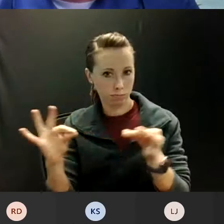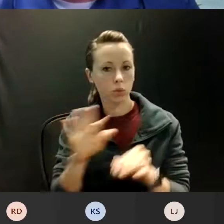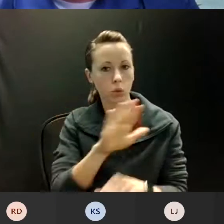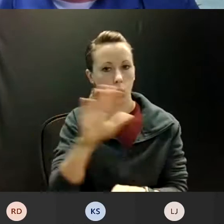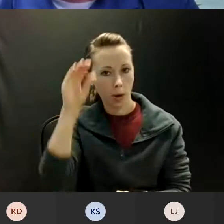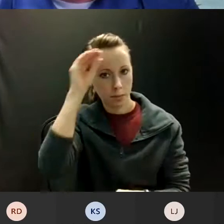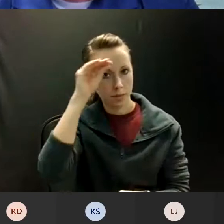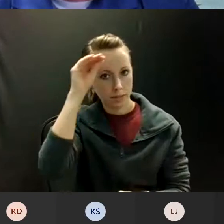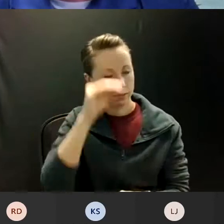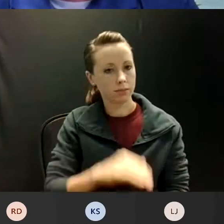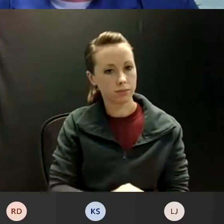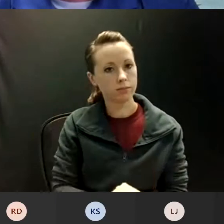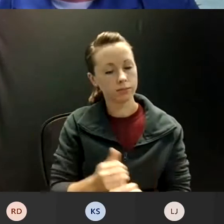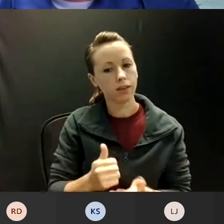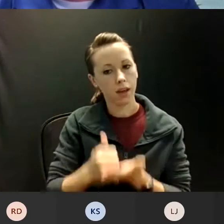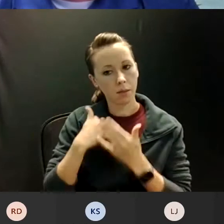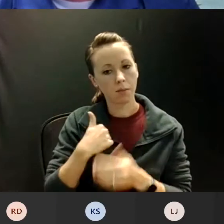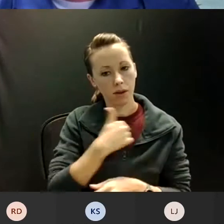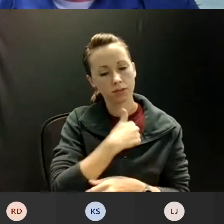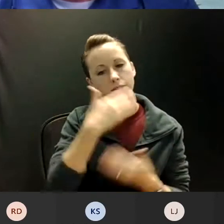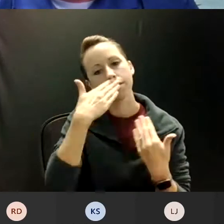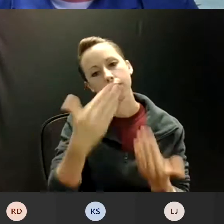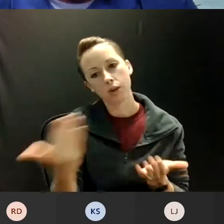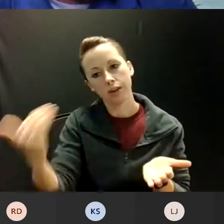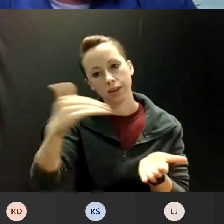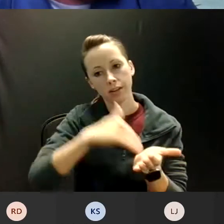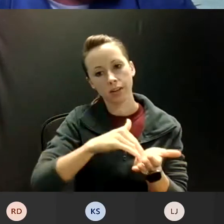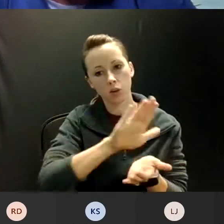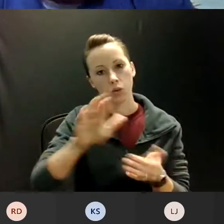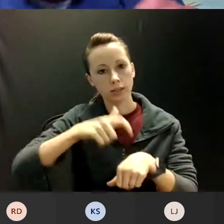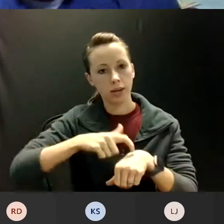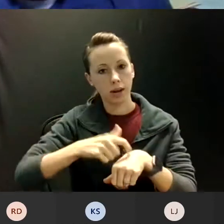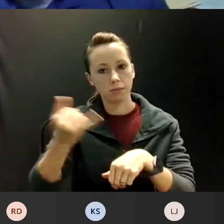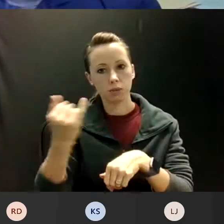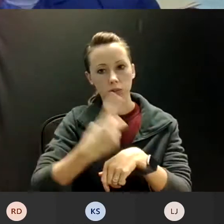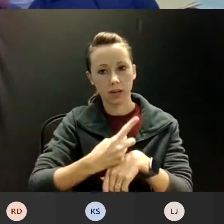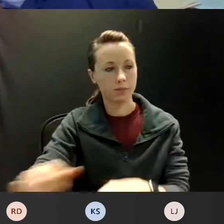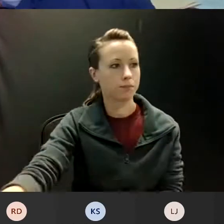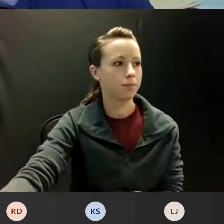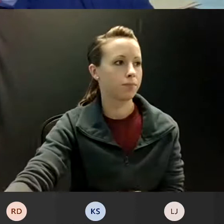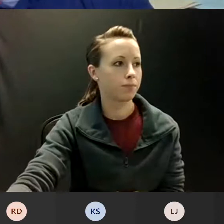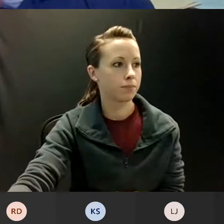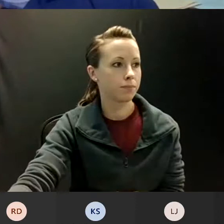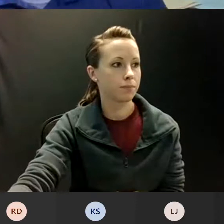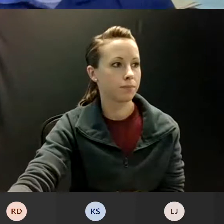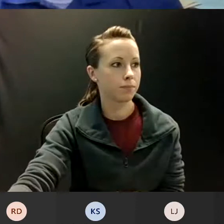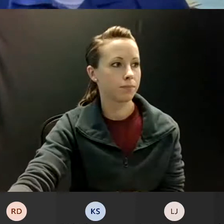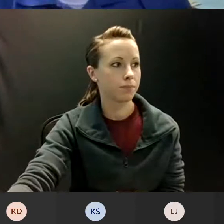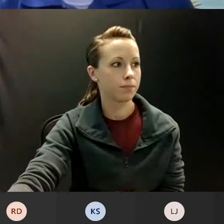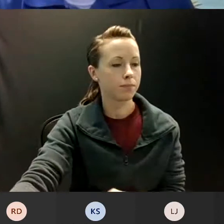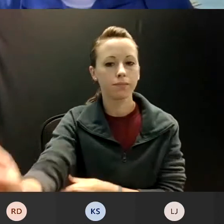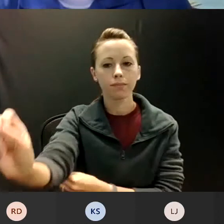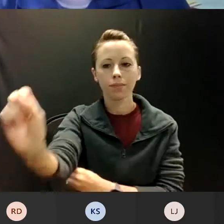in my division. So thank you again for your time today. Okay, great. Hey,